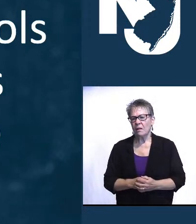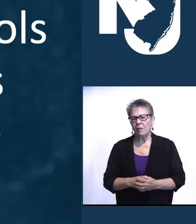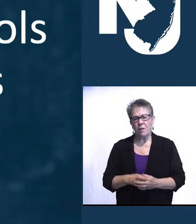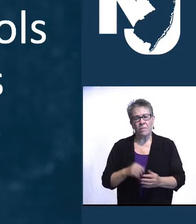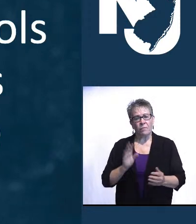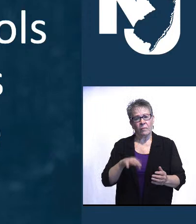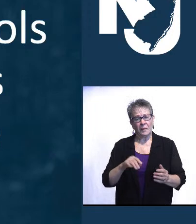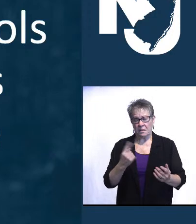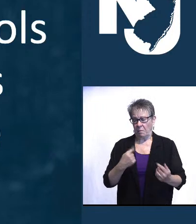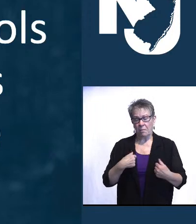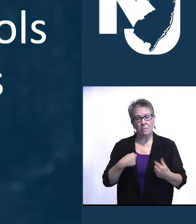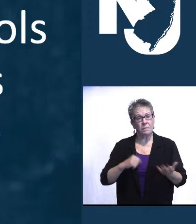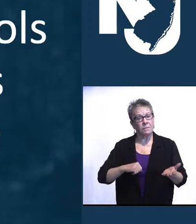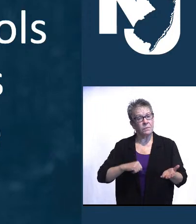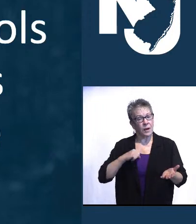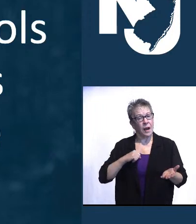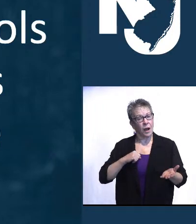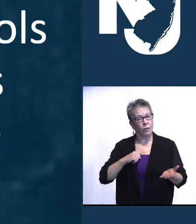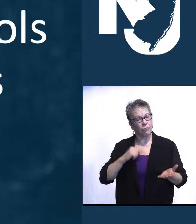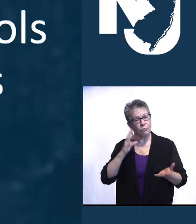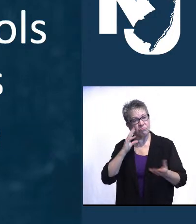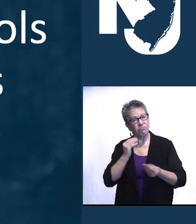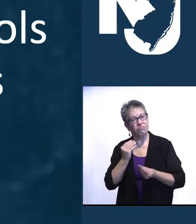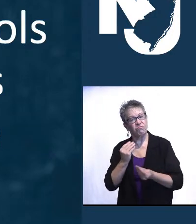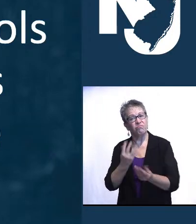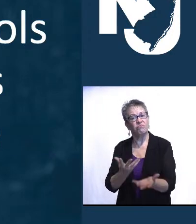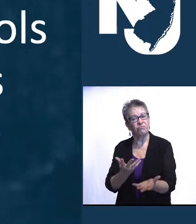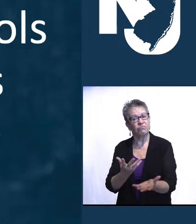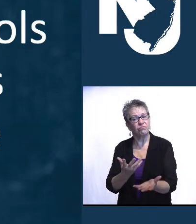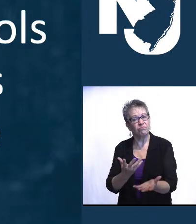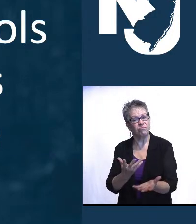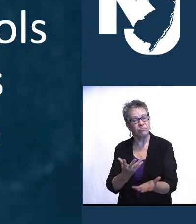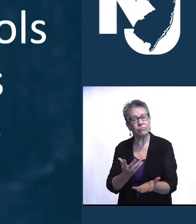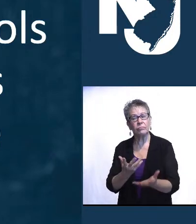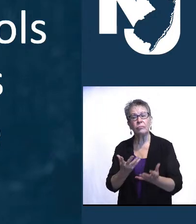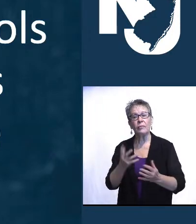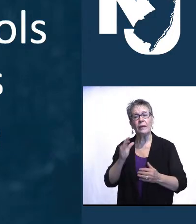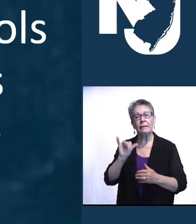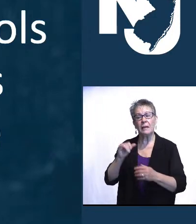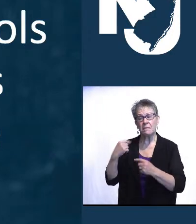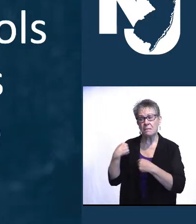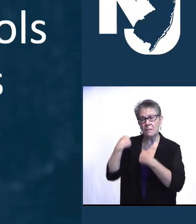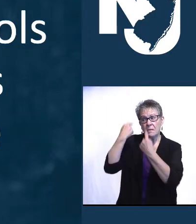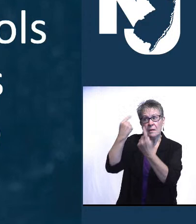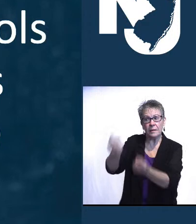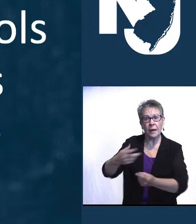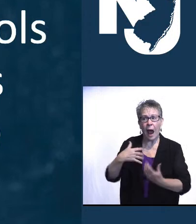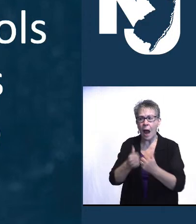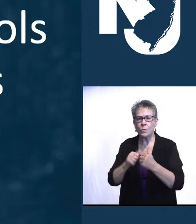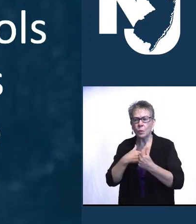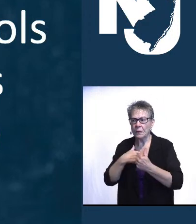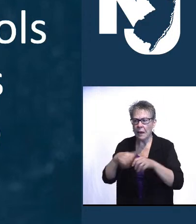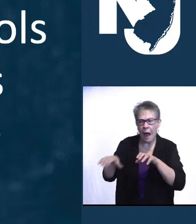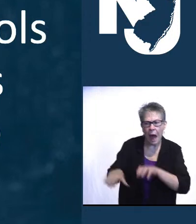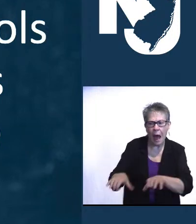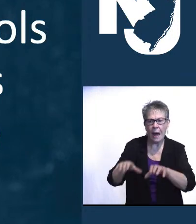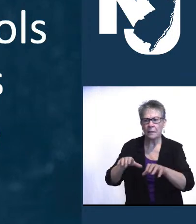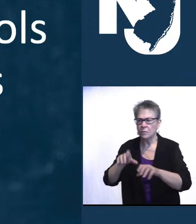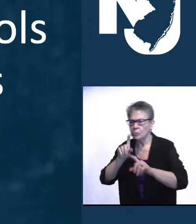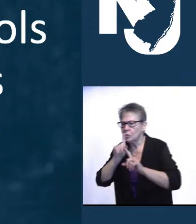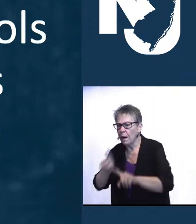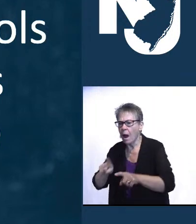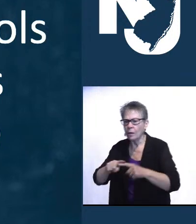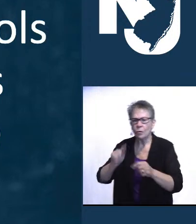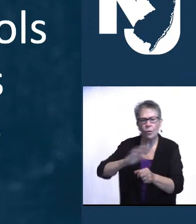in our overall pandemic response is that we're the state that did not ride the roller coaster on again, off